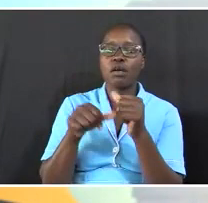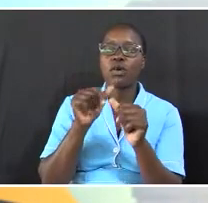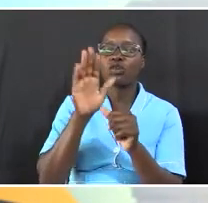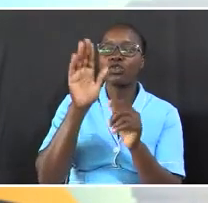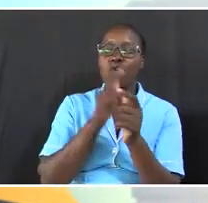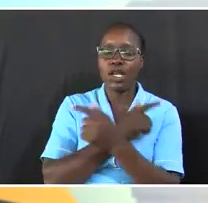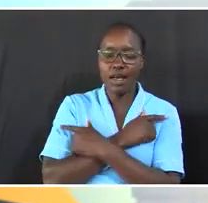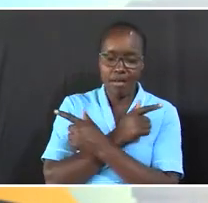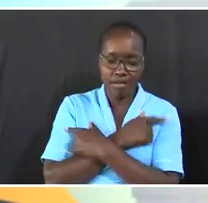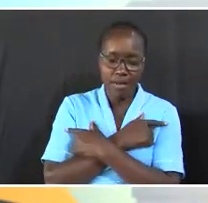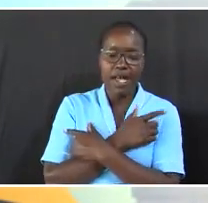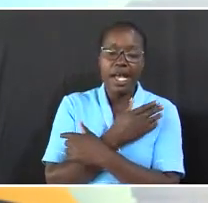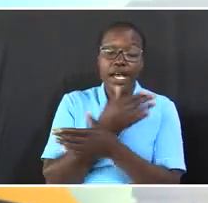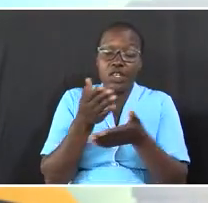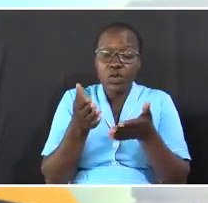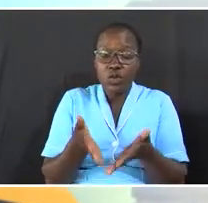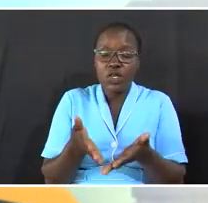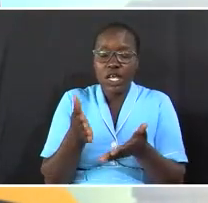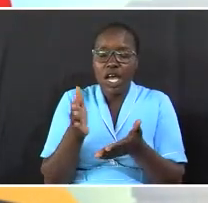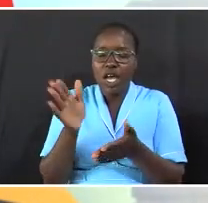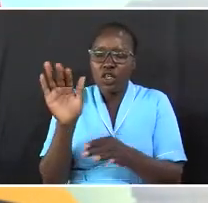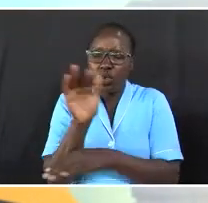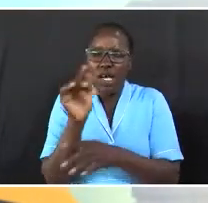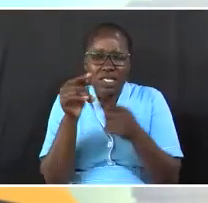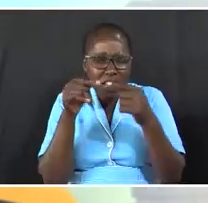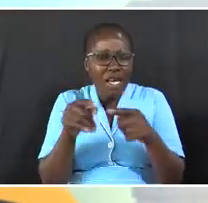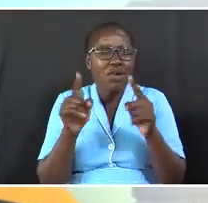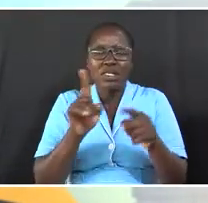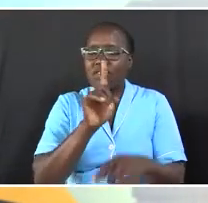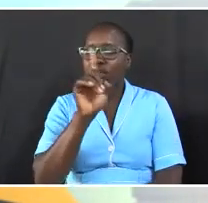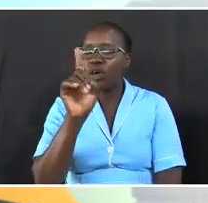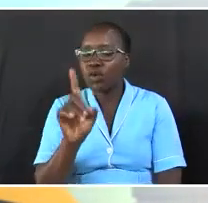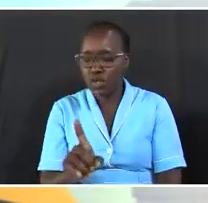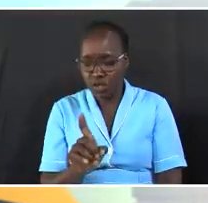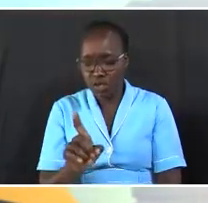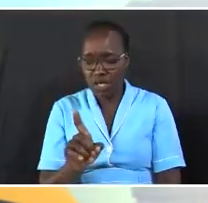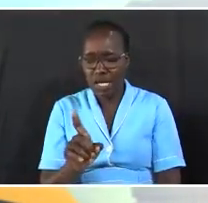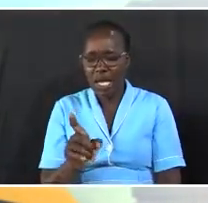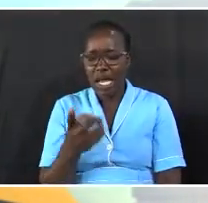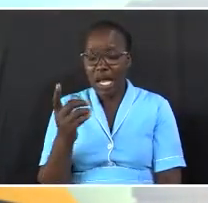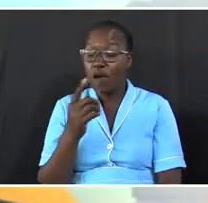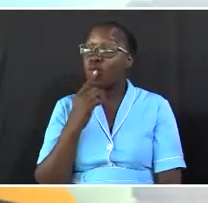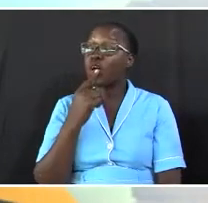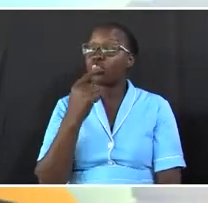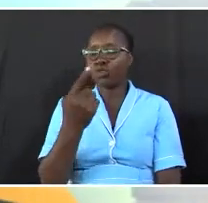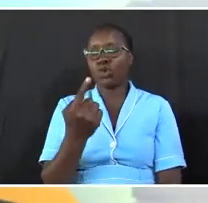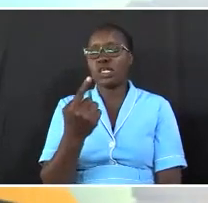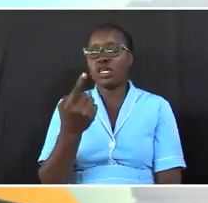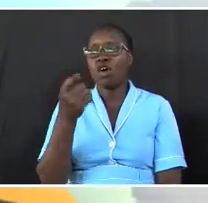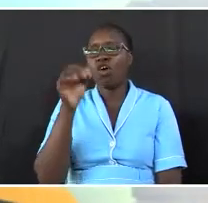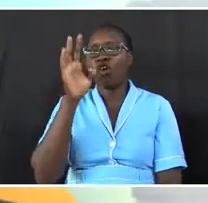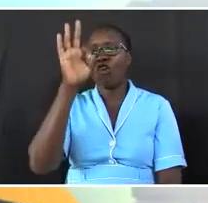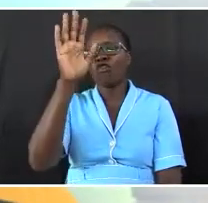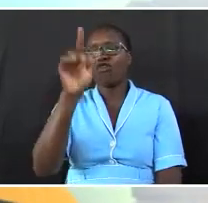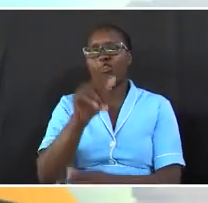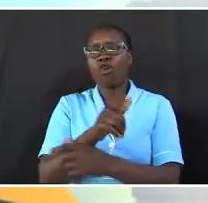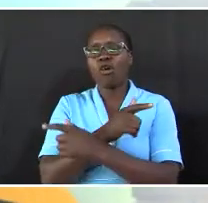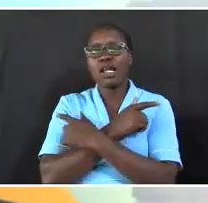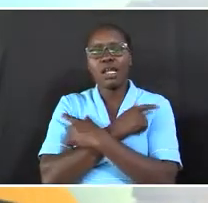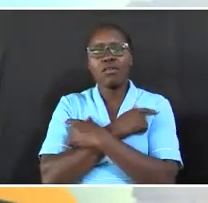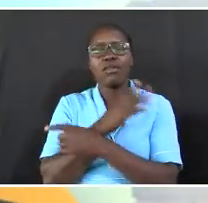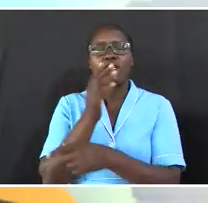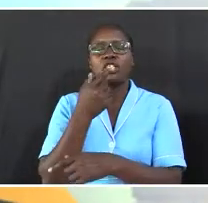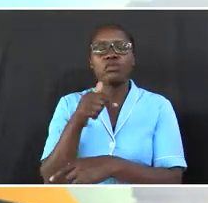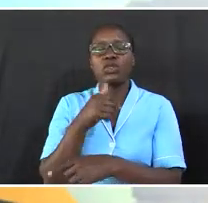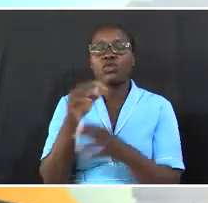love. And we are here to ask ourselves a question. Are we assured of your love? Speak